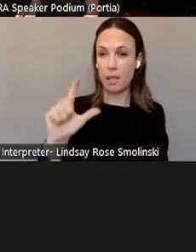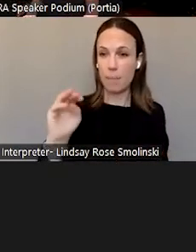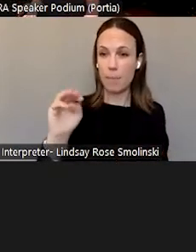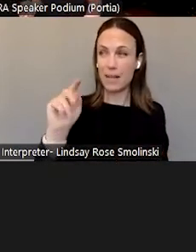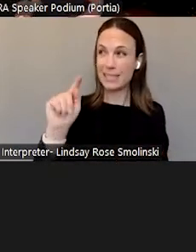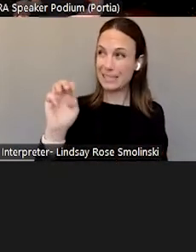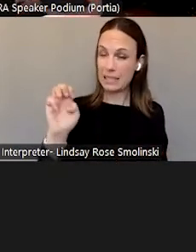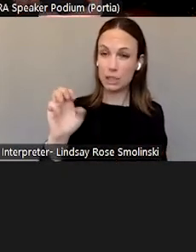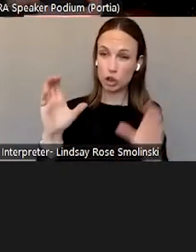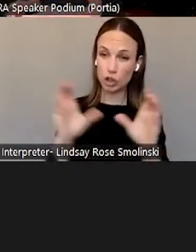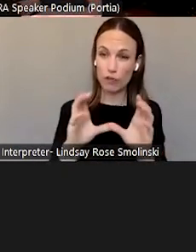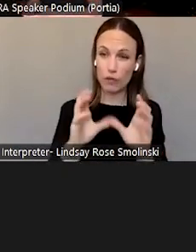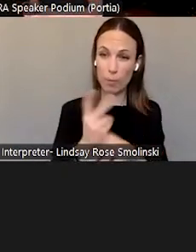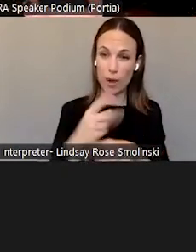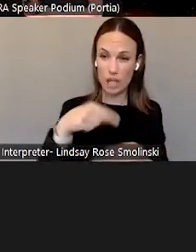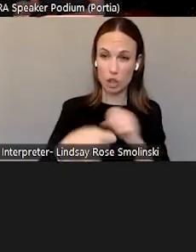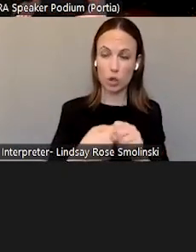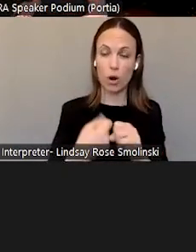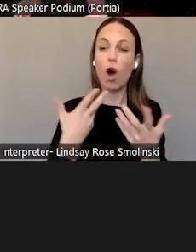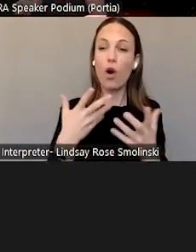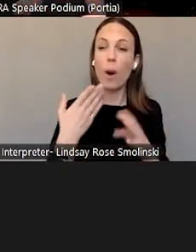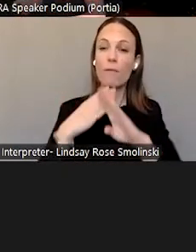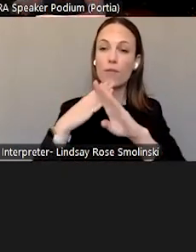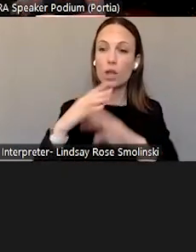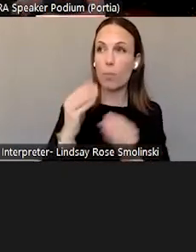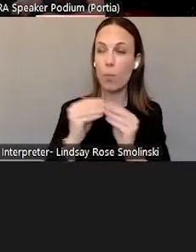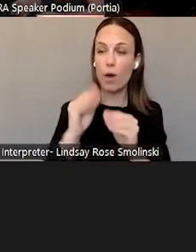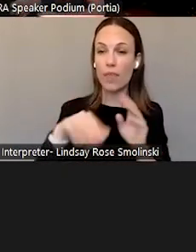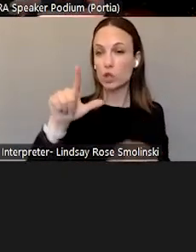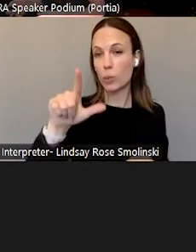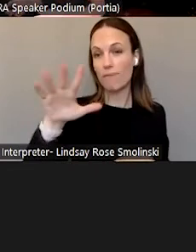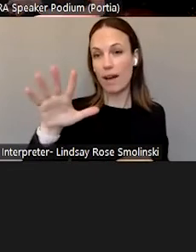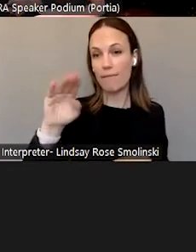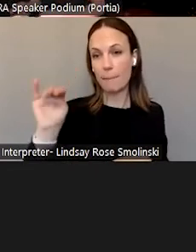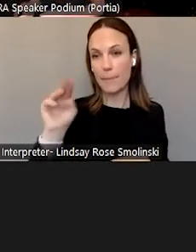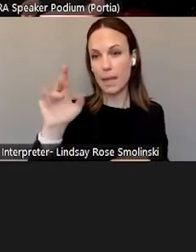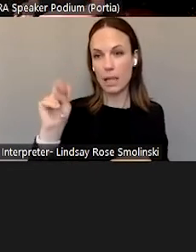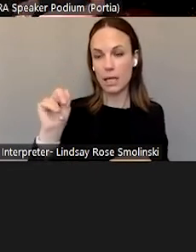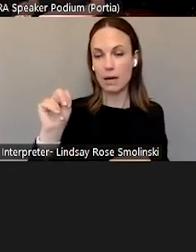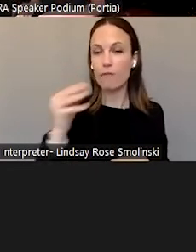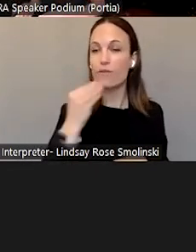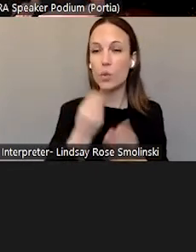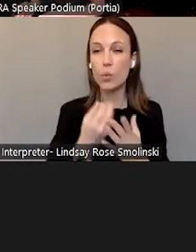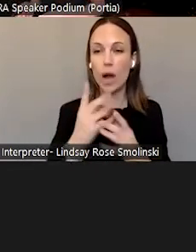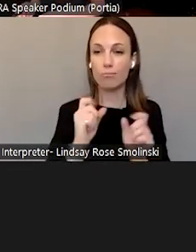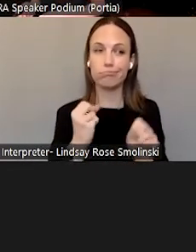year that is already preventing more than 25 million pounds of food waste from ending up in landfill.